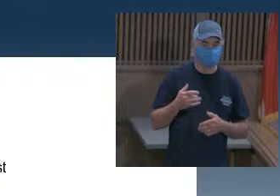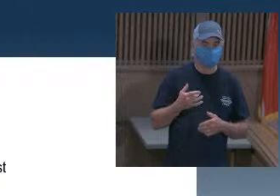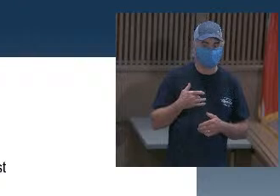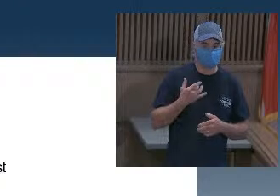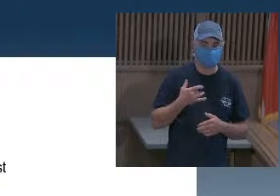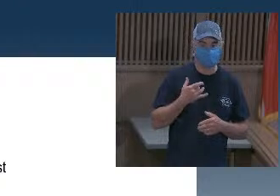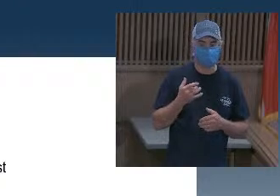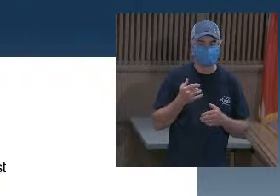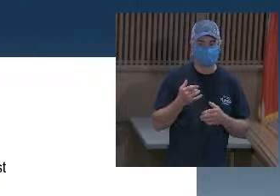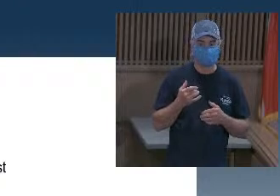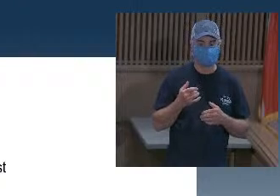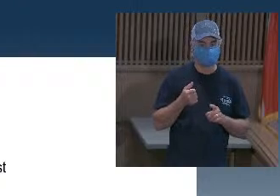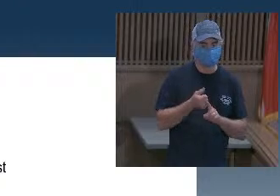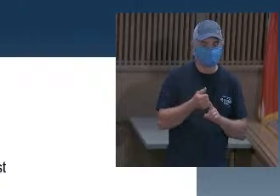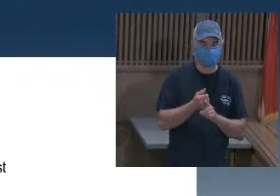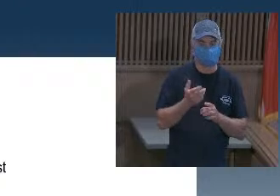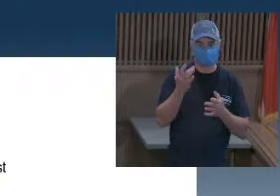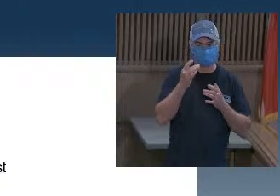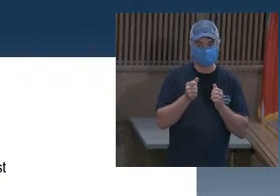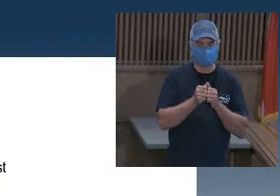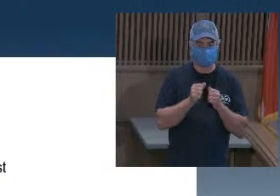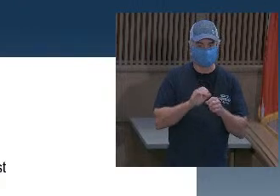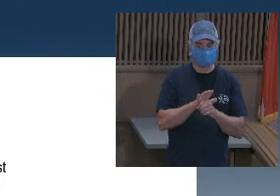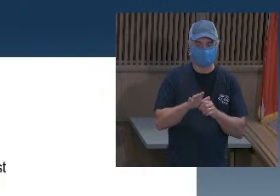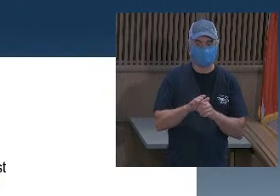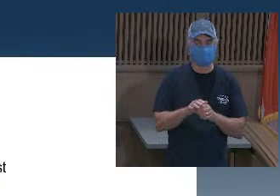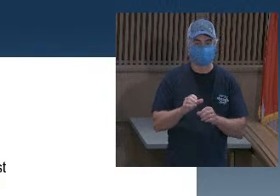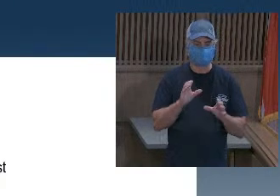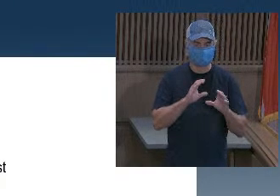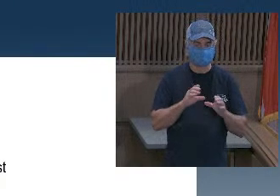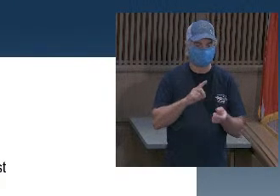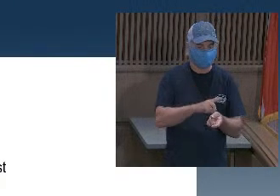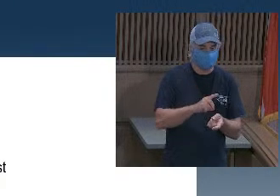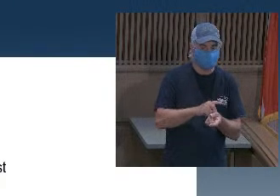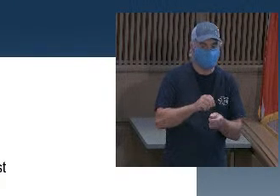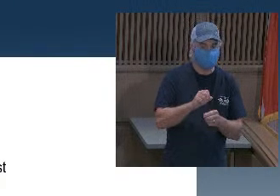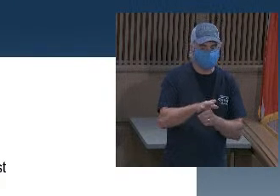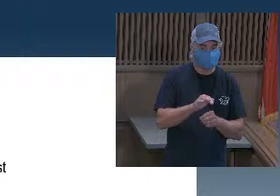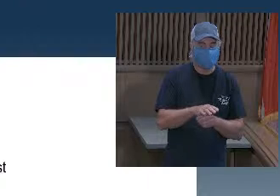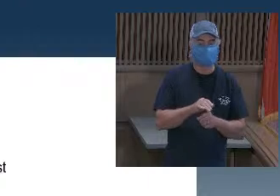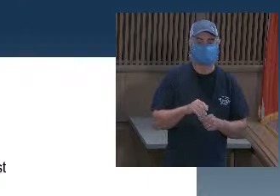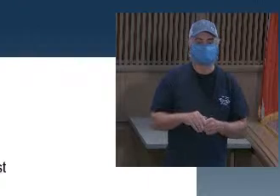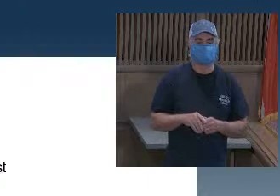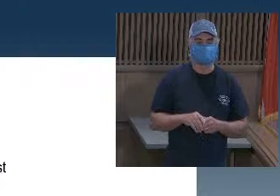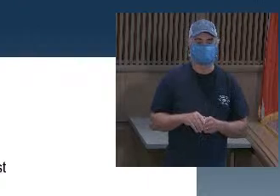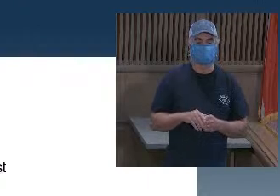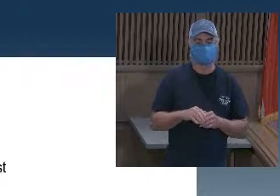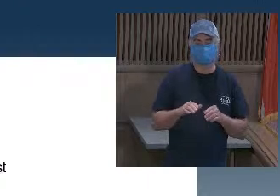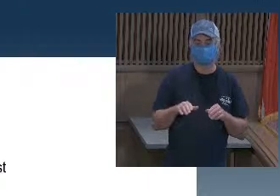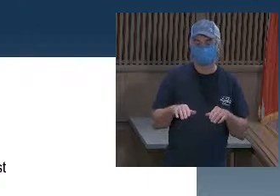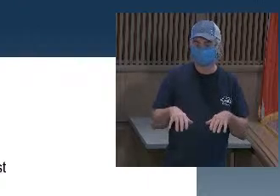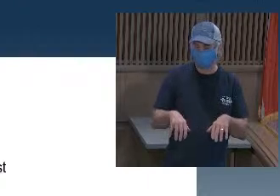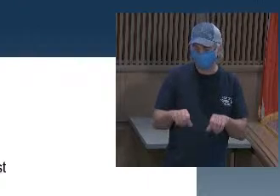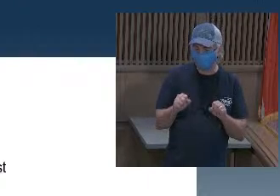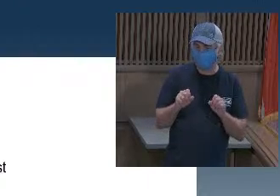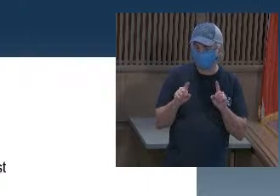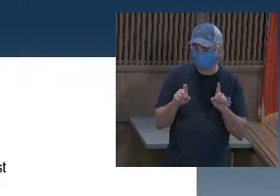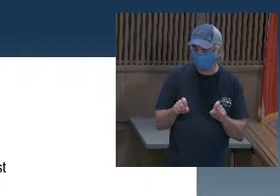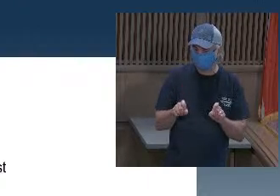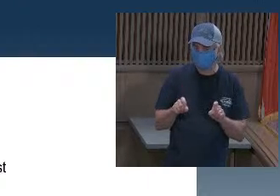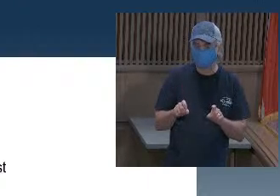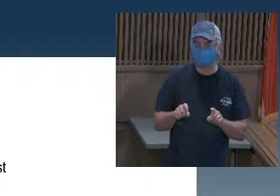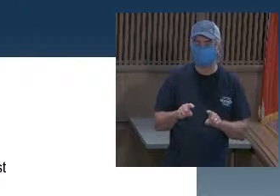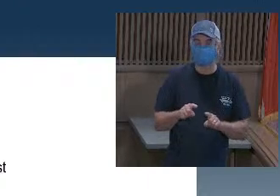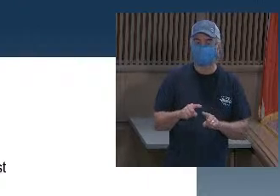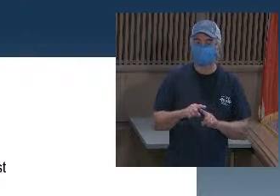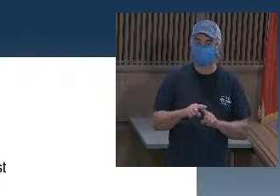home. Seek the advice of your healthcare provider. Consider getting a test. But please don't spread